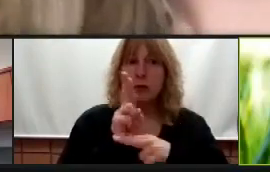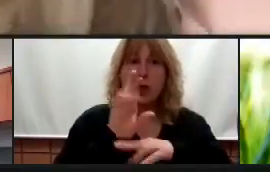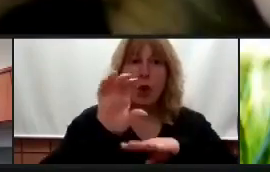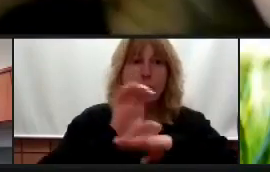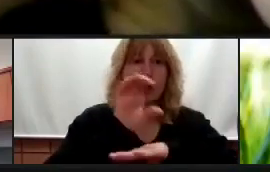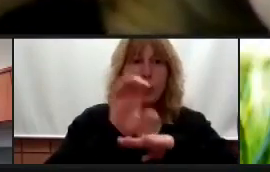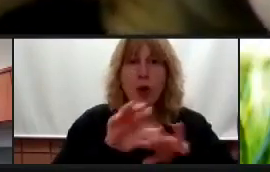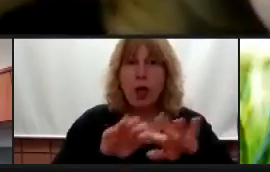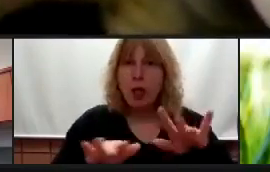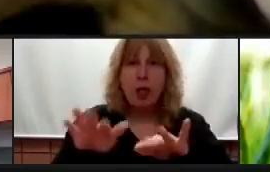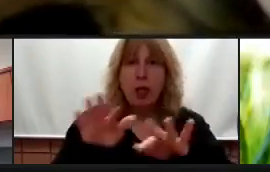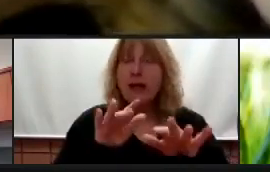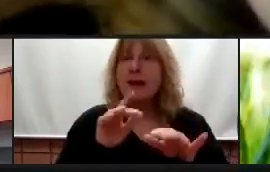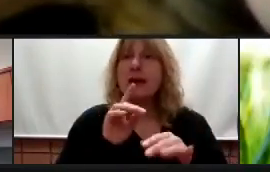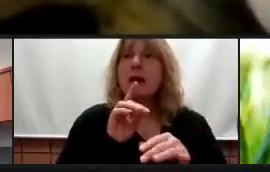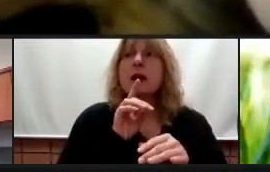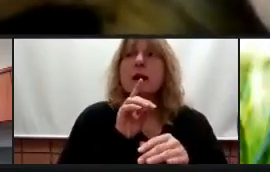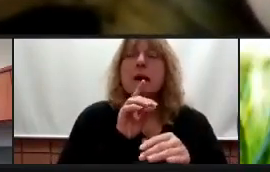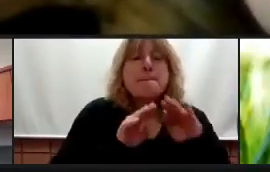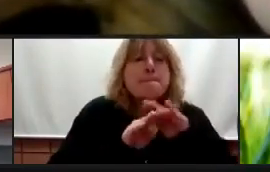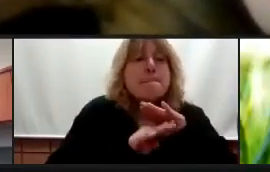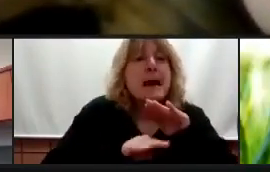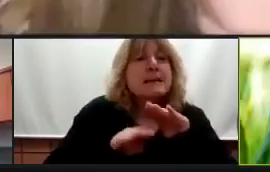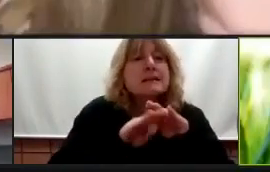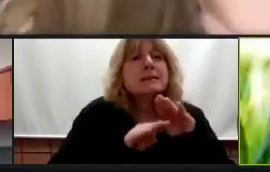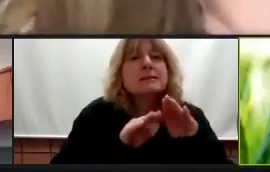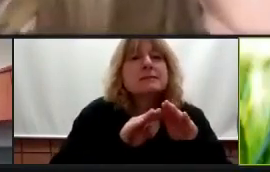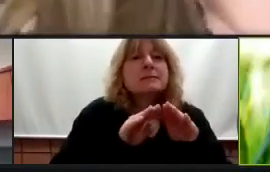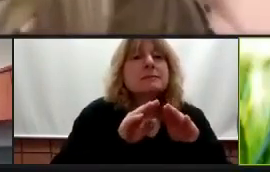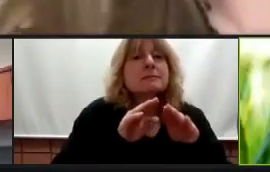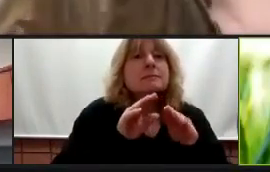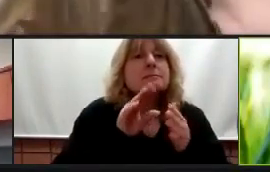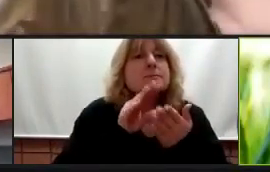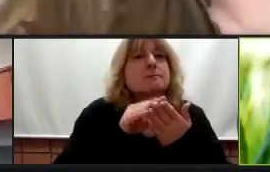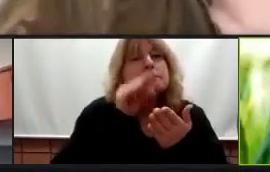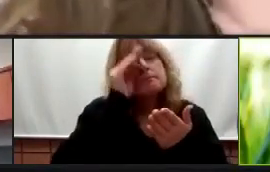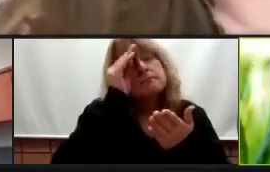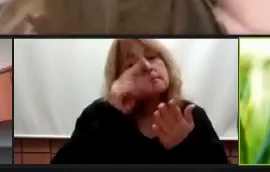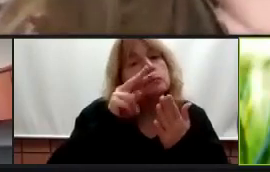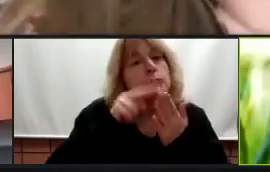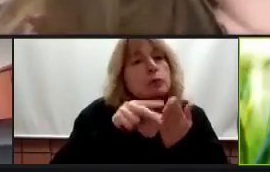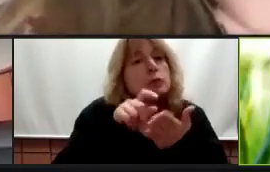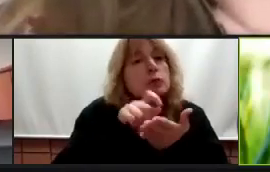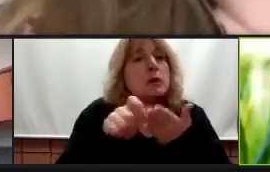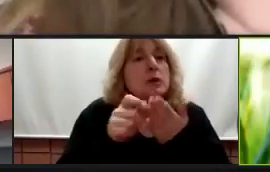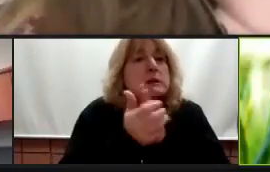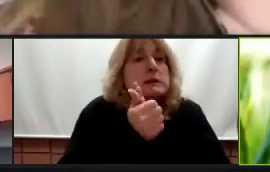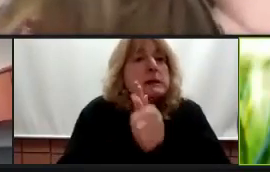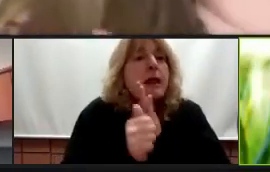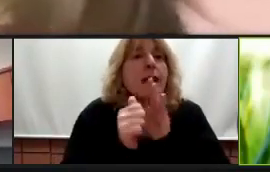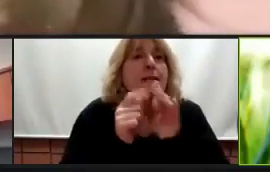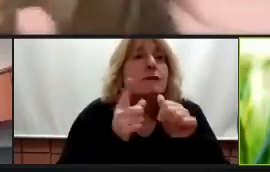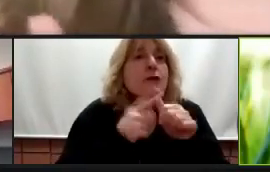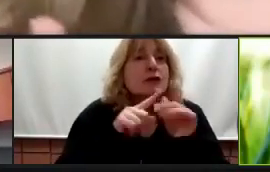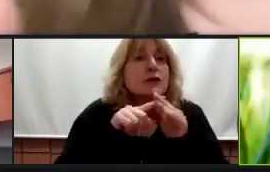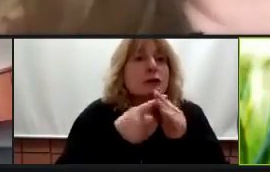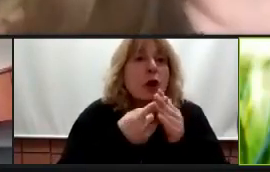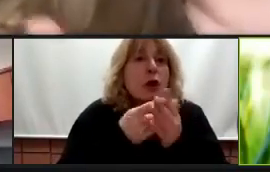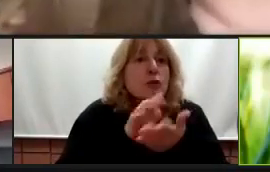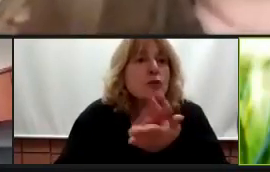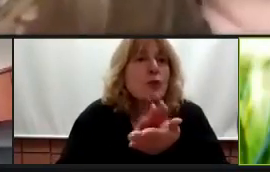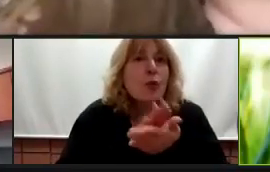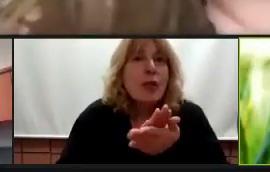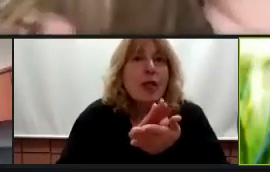skills that students get when they first start school, I think are less